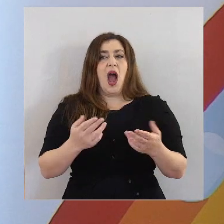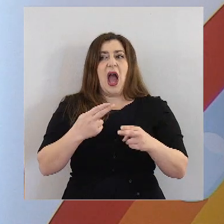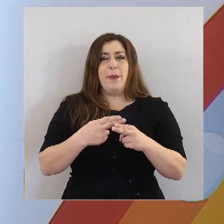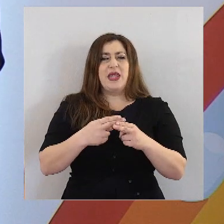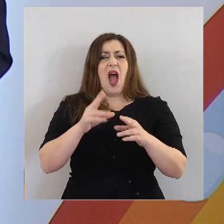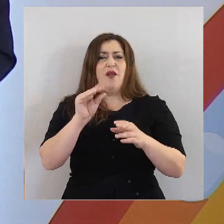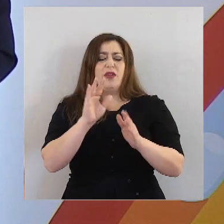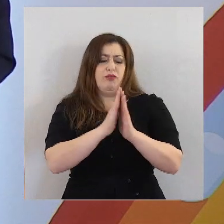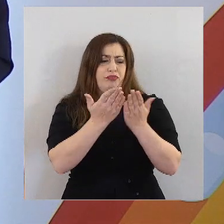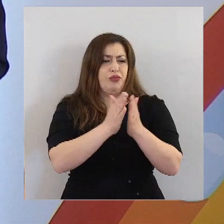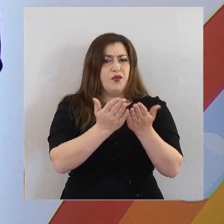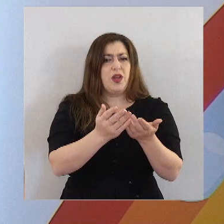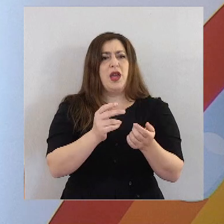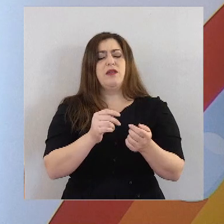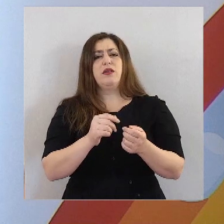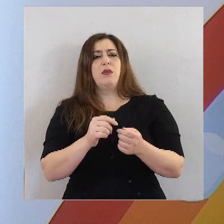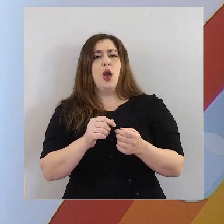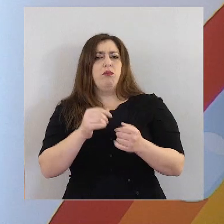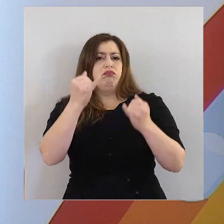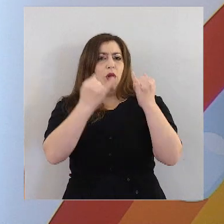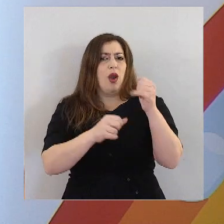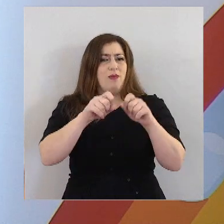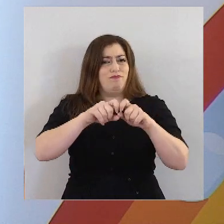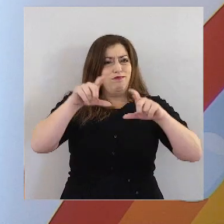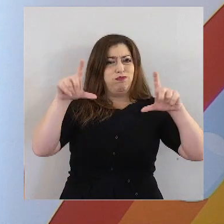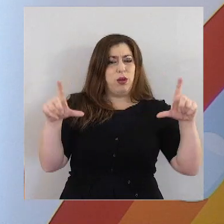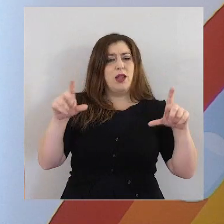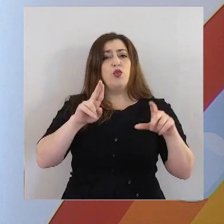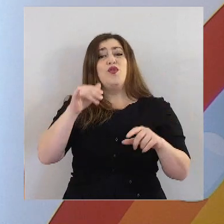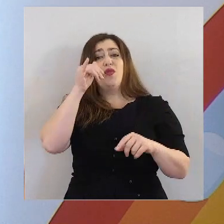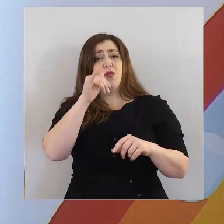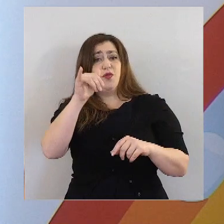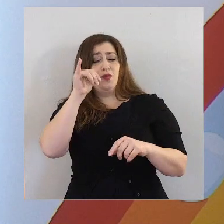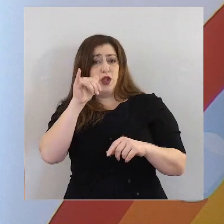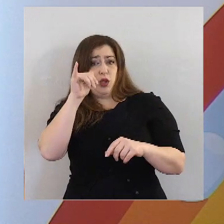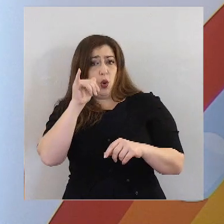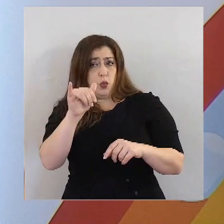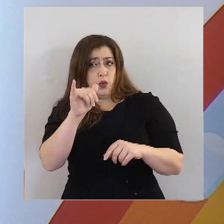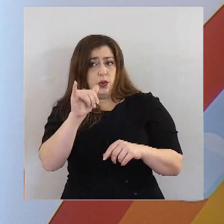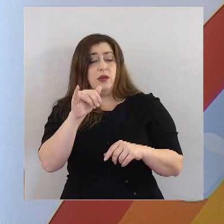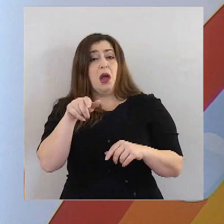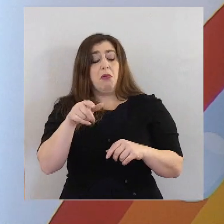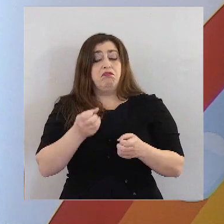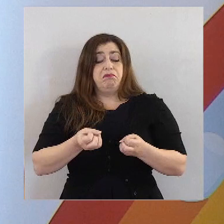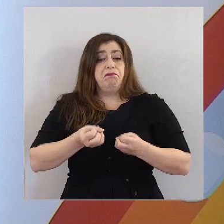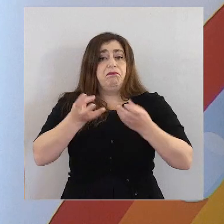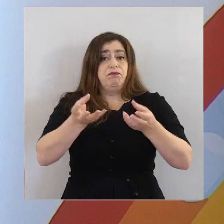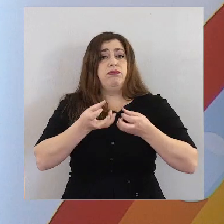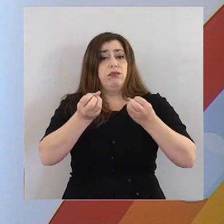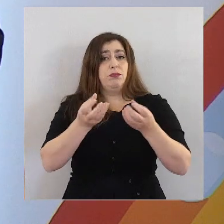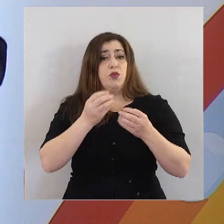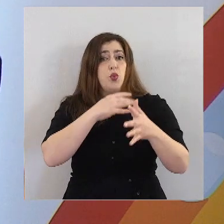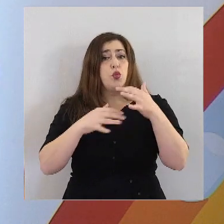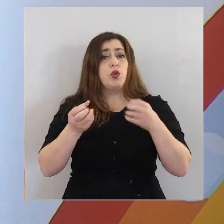leaflets, online banners, and animated videos, which were also to be disseminated through online portals.